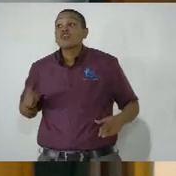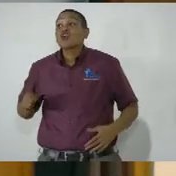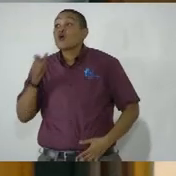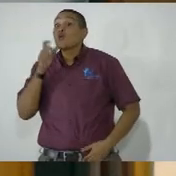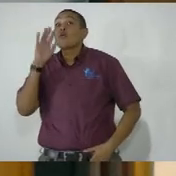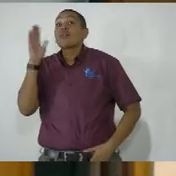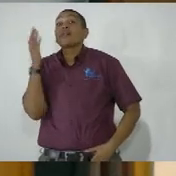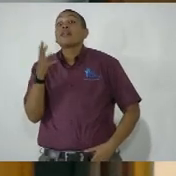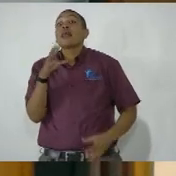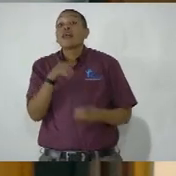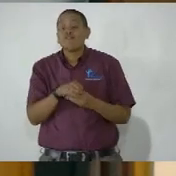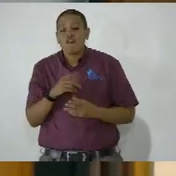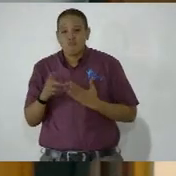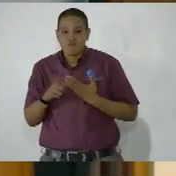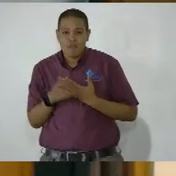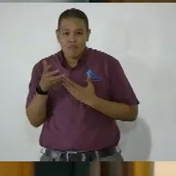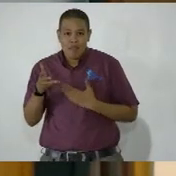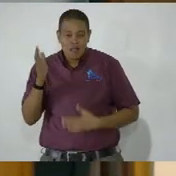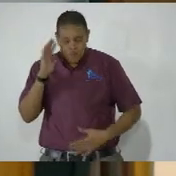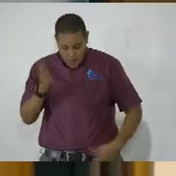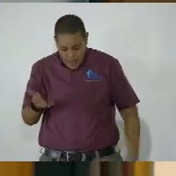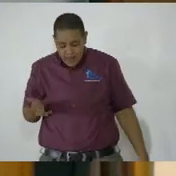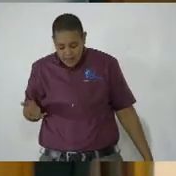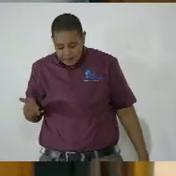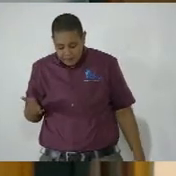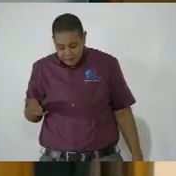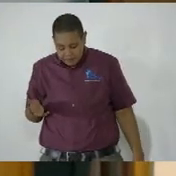the program to